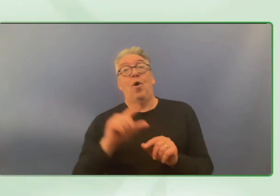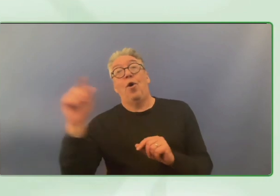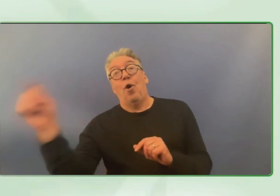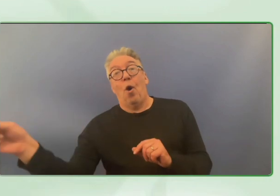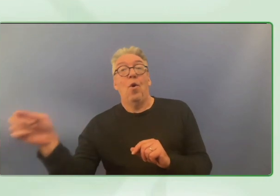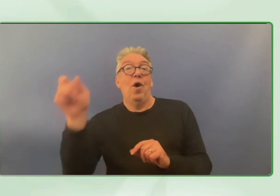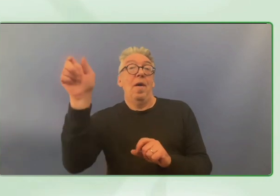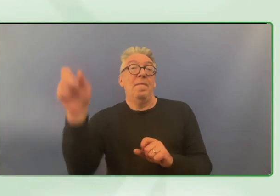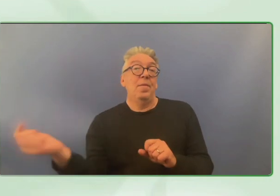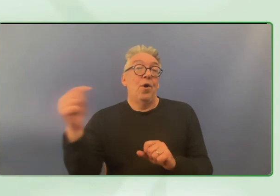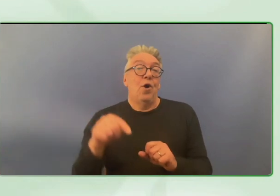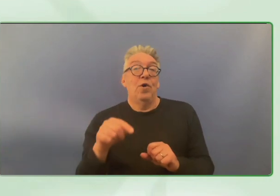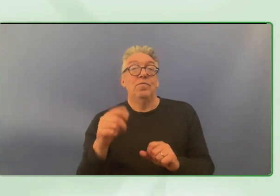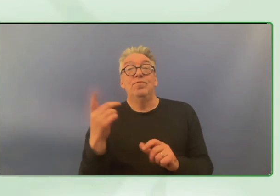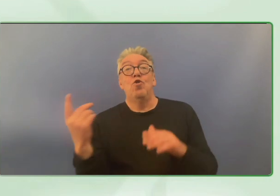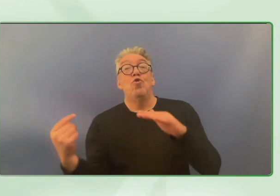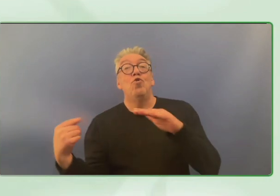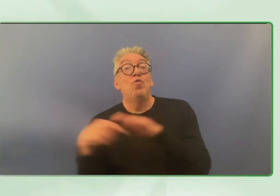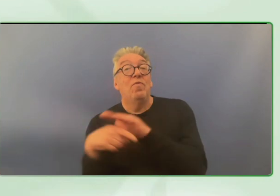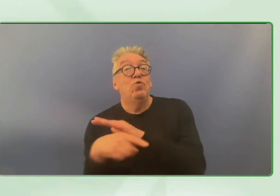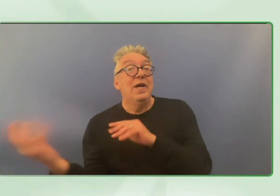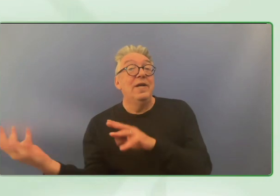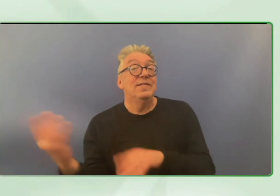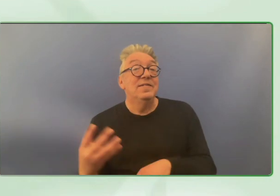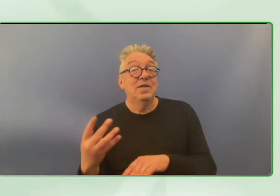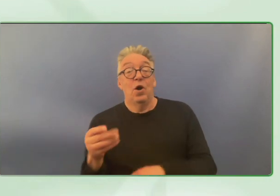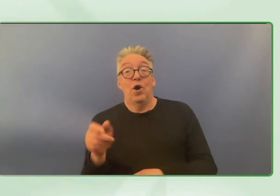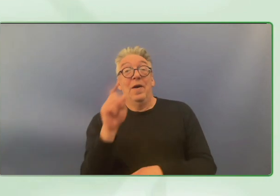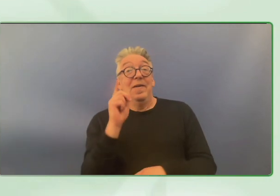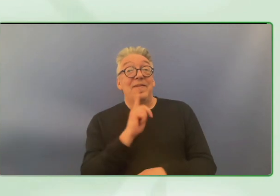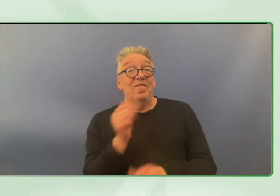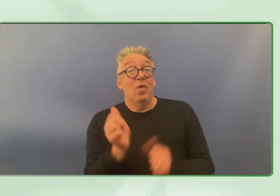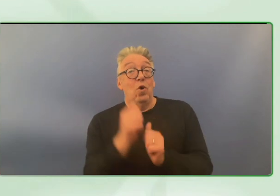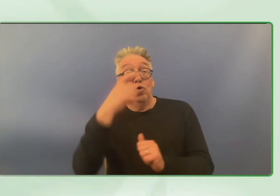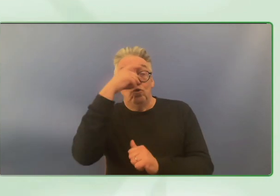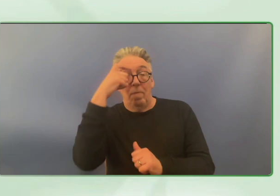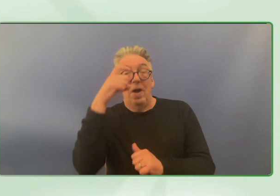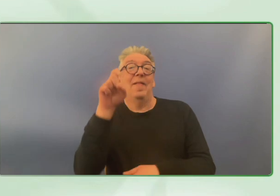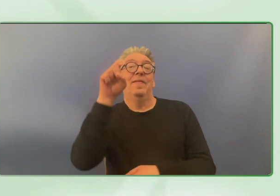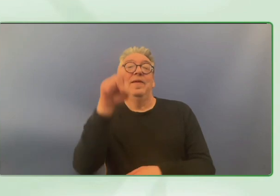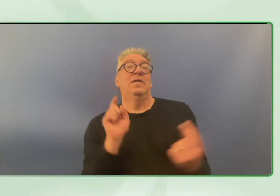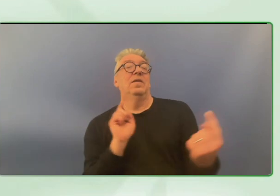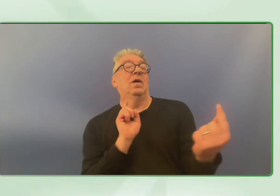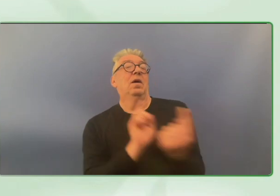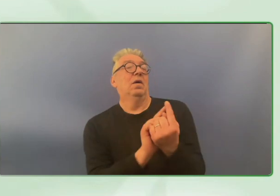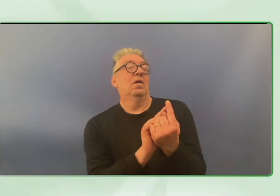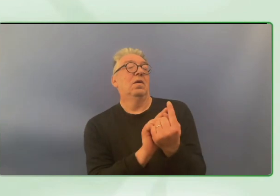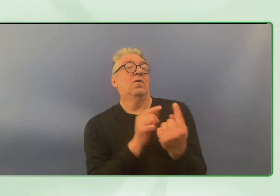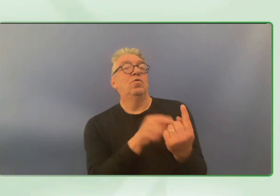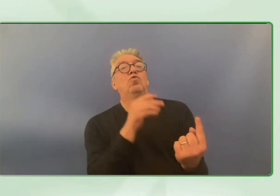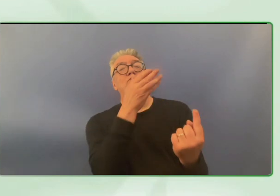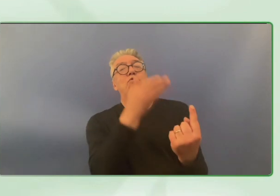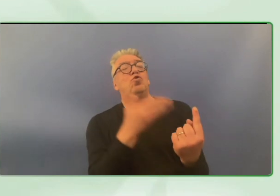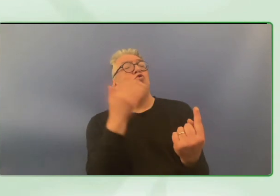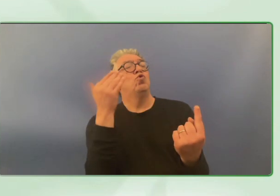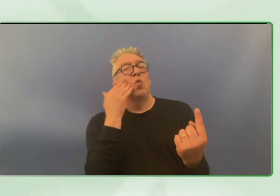trauma. And deaf people with a lot of trauma need direct contact to someone who also speaks sign language.